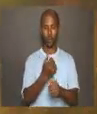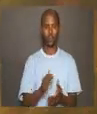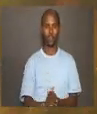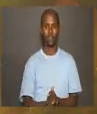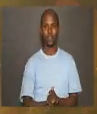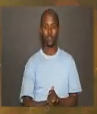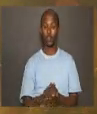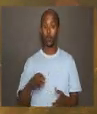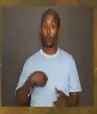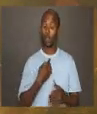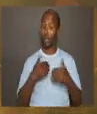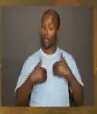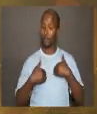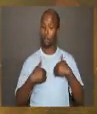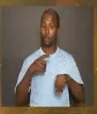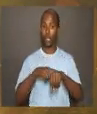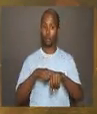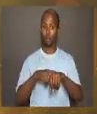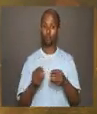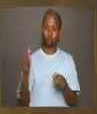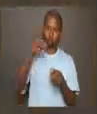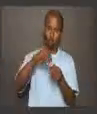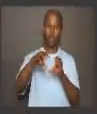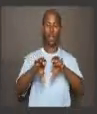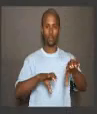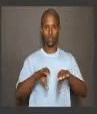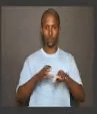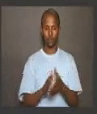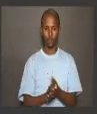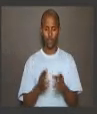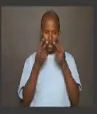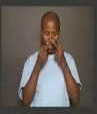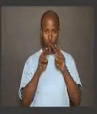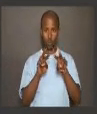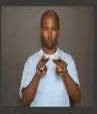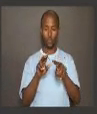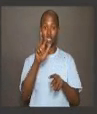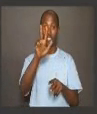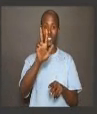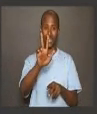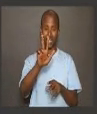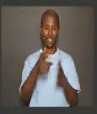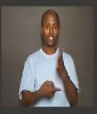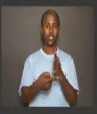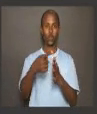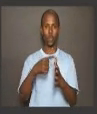We have time for one more activity. Observe these 3 sequences.